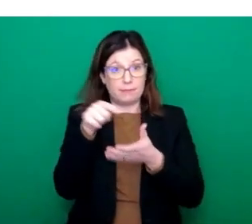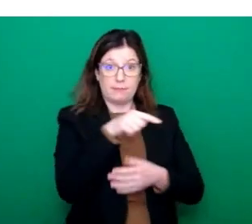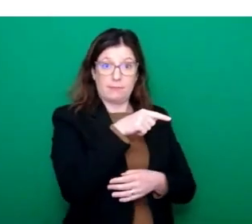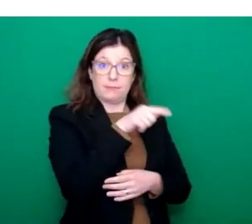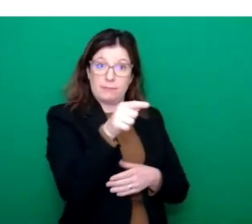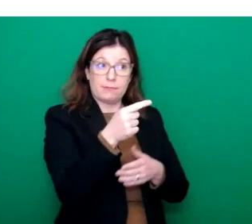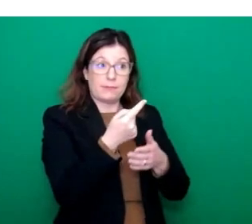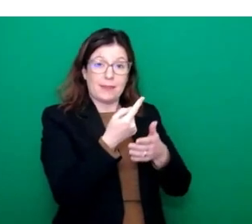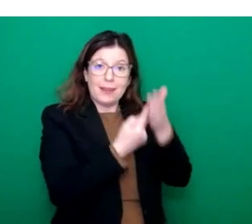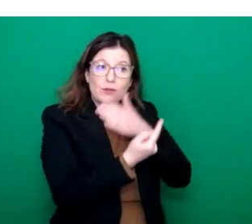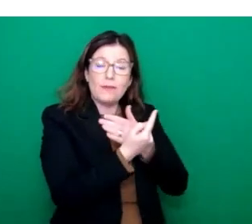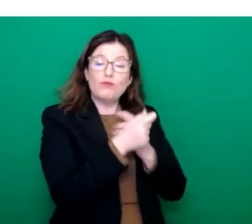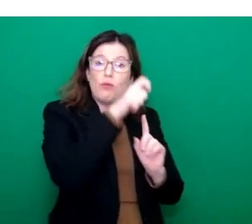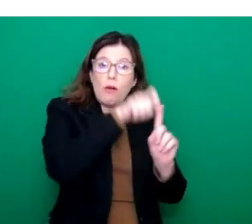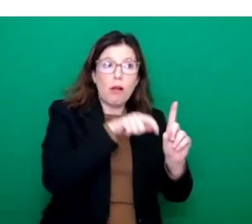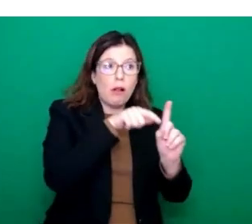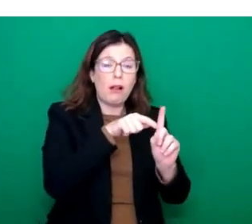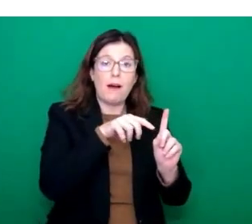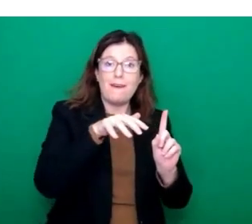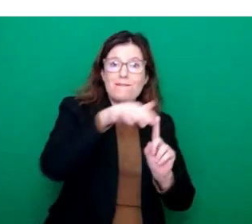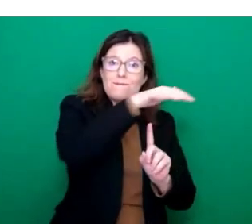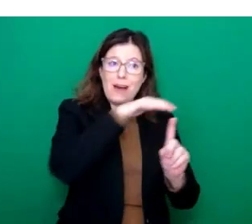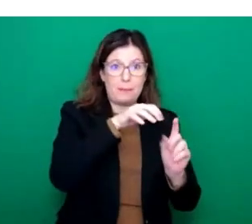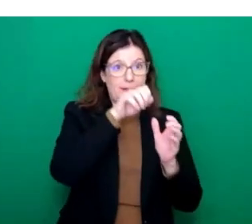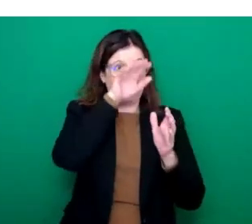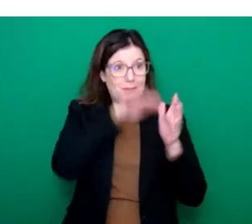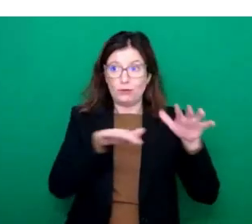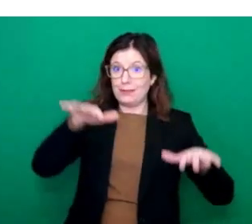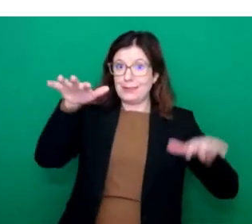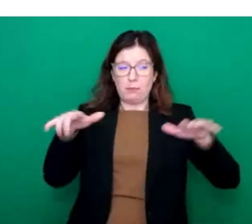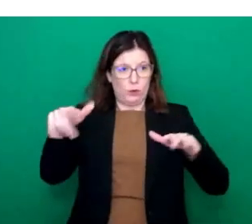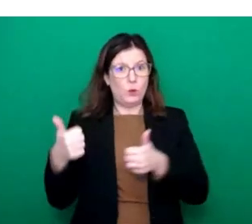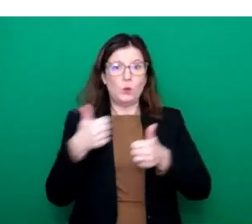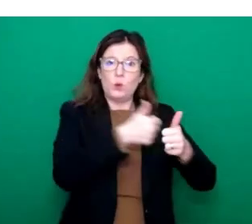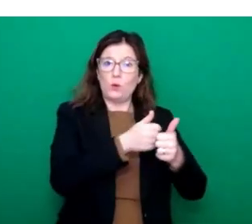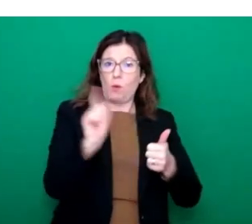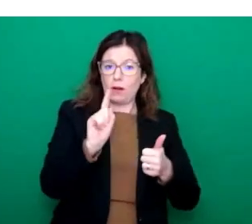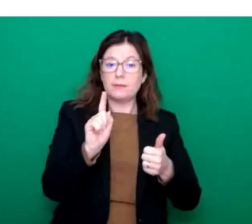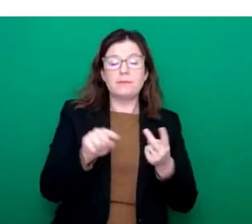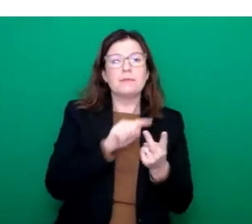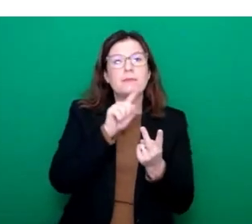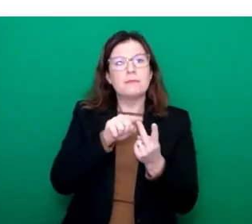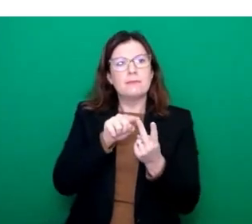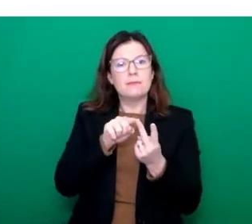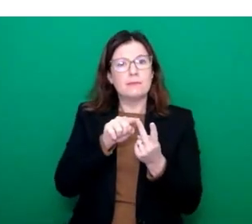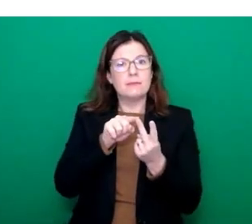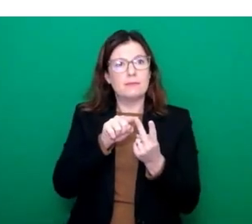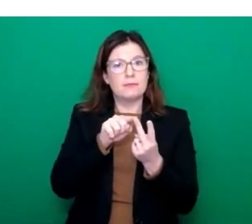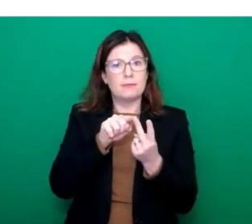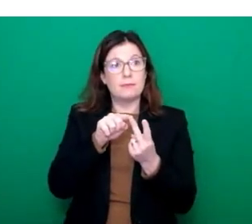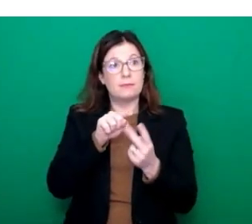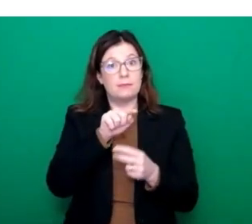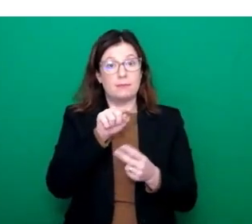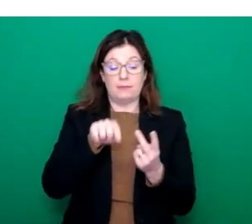or families in similar circumstances? And then my next question is, what learnings would you like to impart to people that are